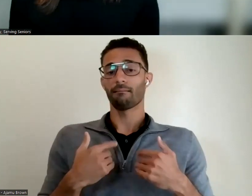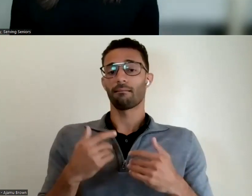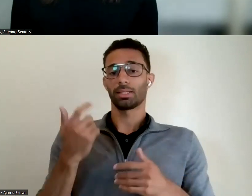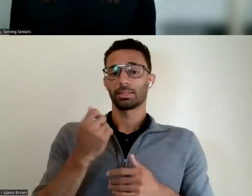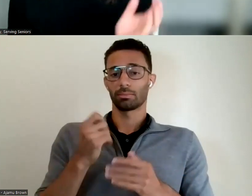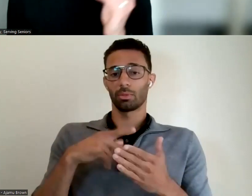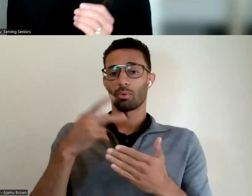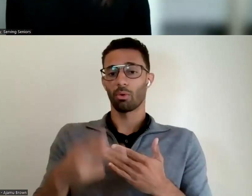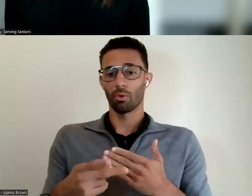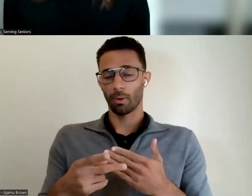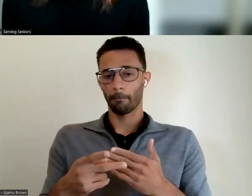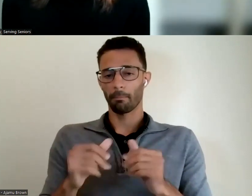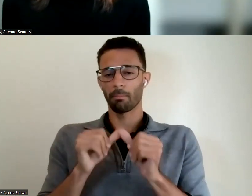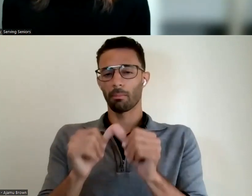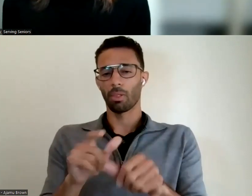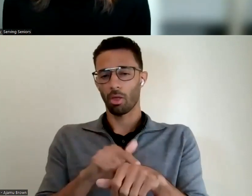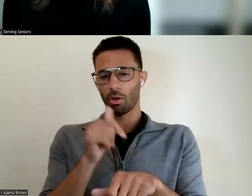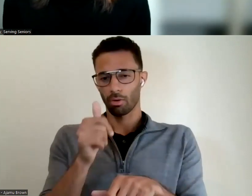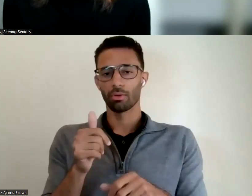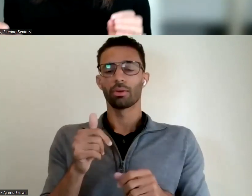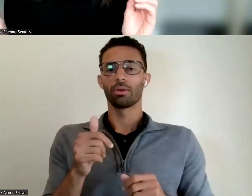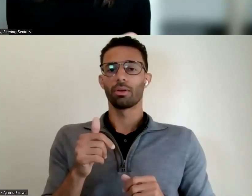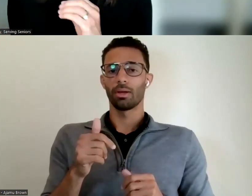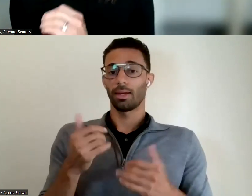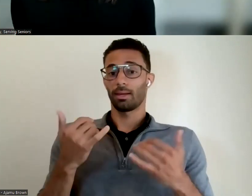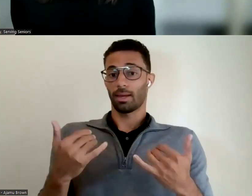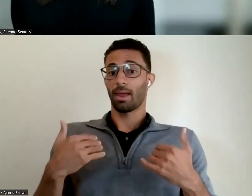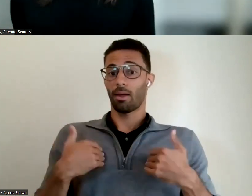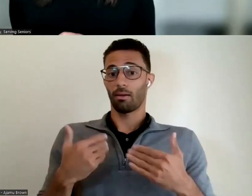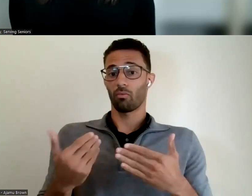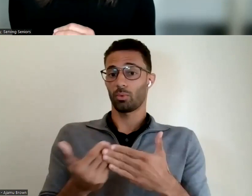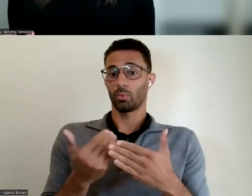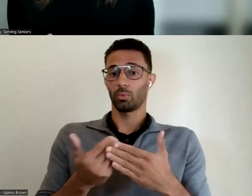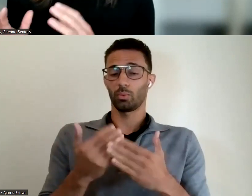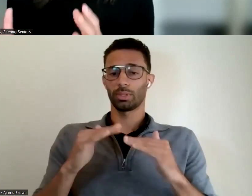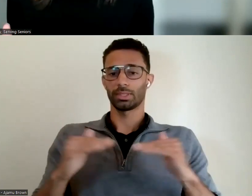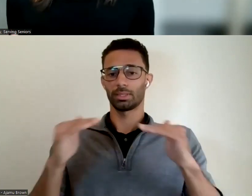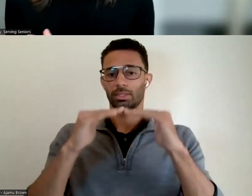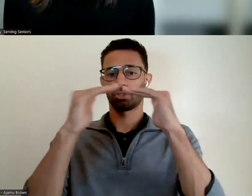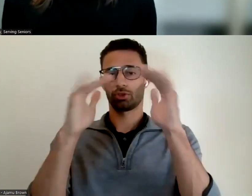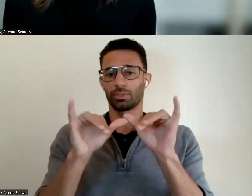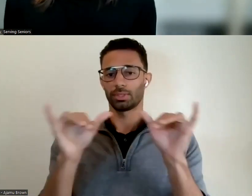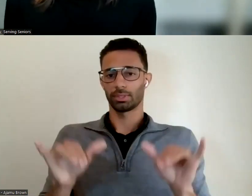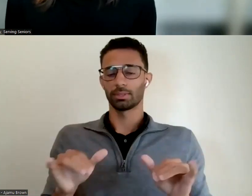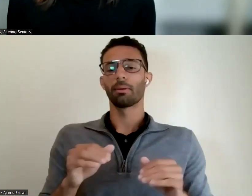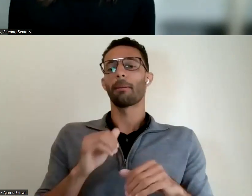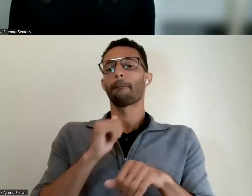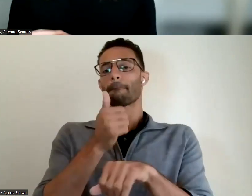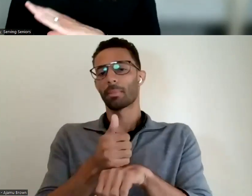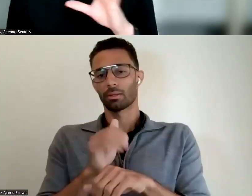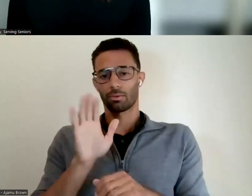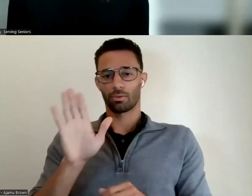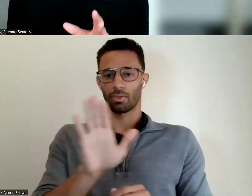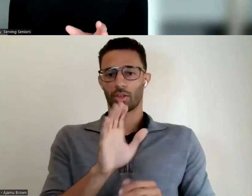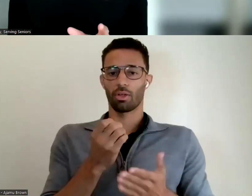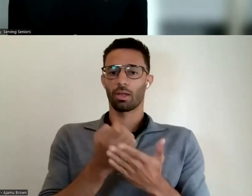So one change they have made is that they now have a tiered system. And again, that's based on economic need. So